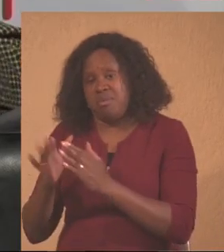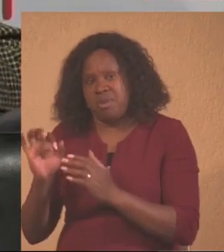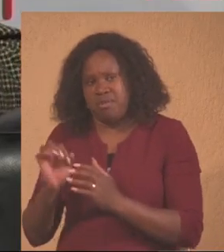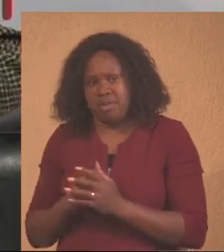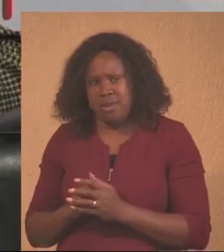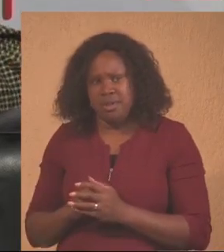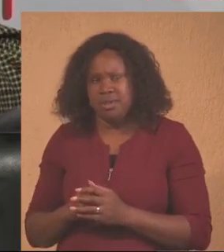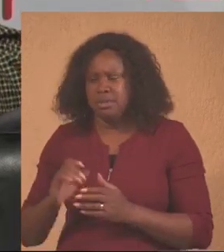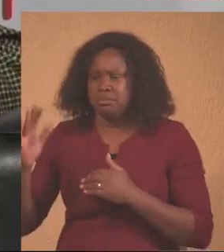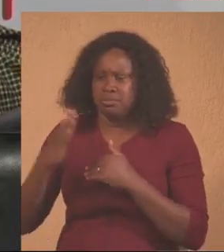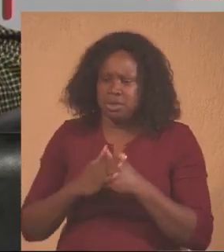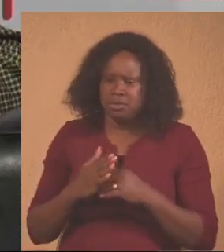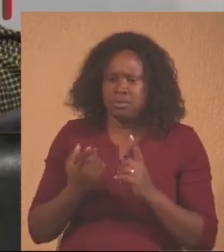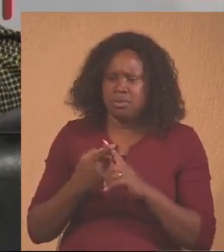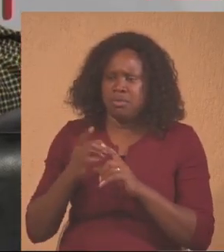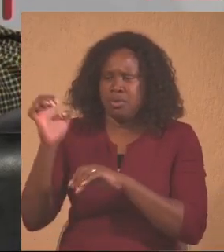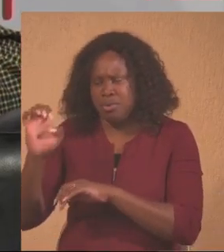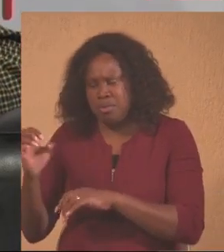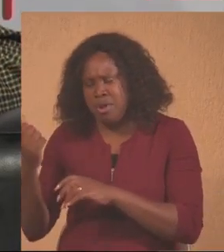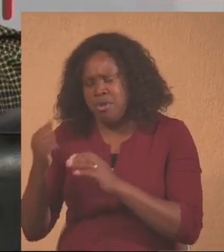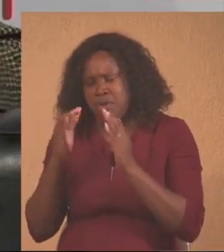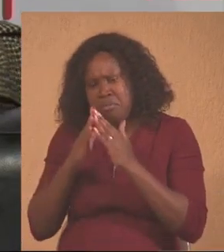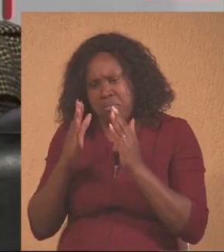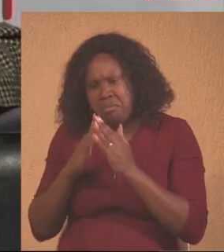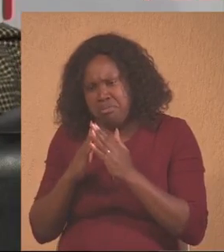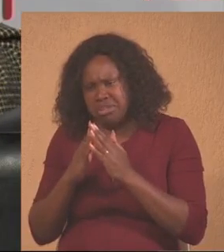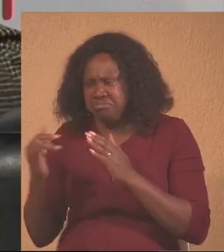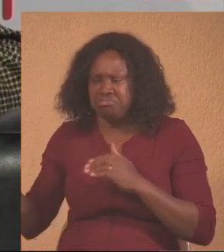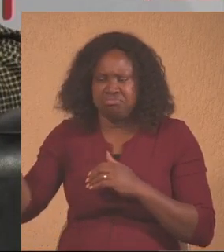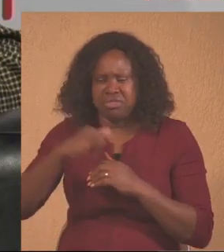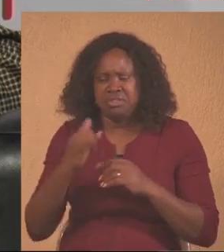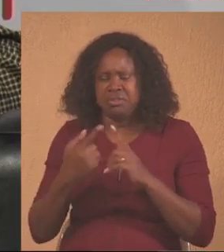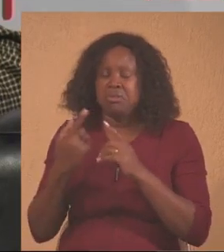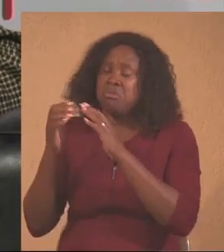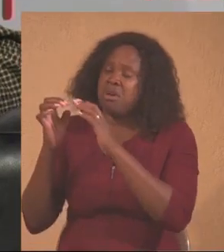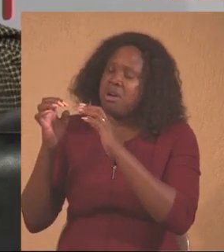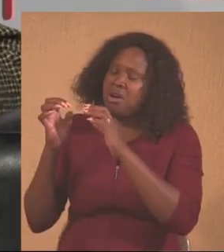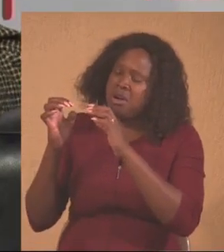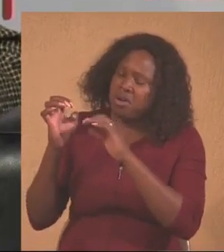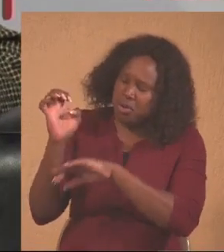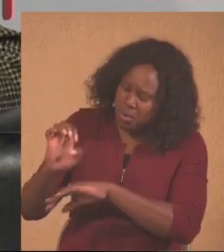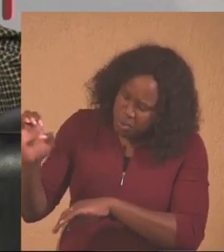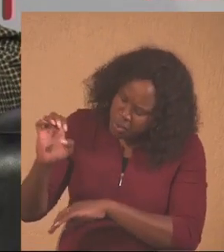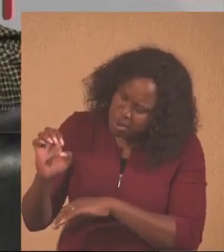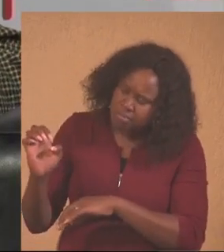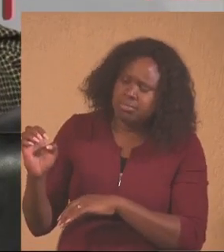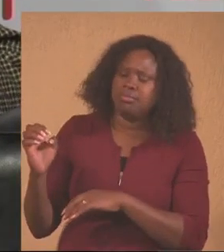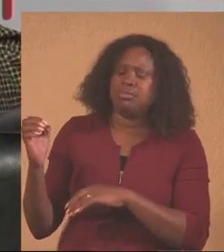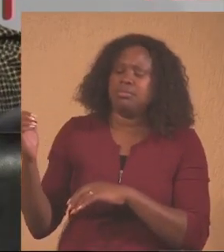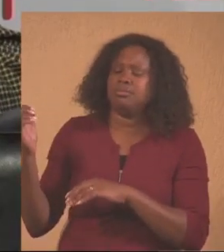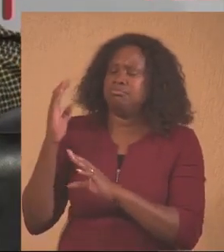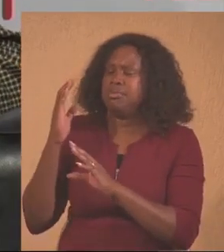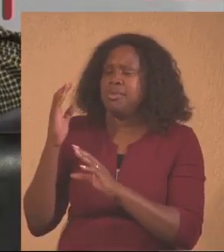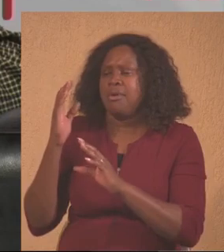from Europe, they have houses, they have even, basic needs if we go